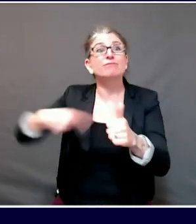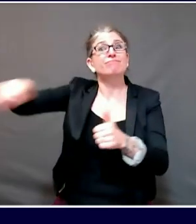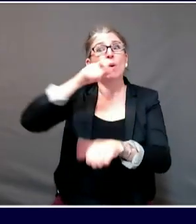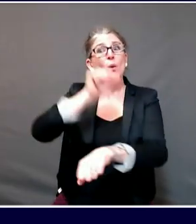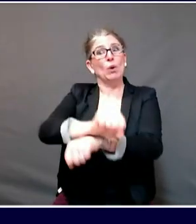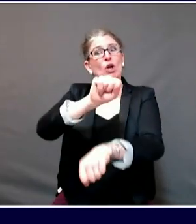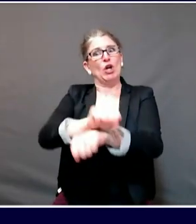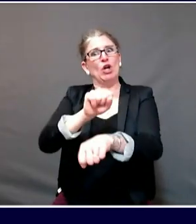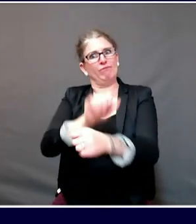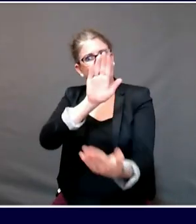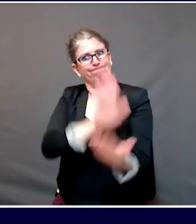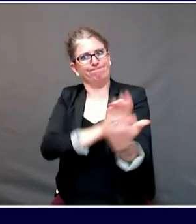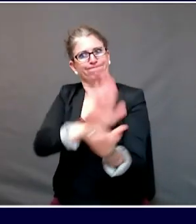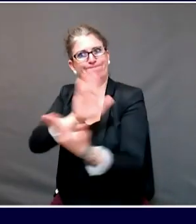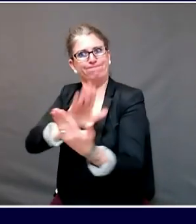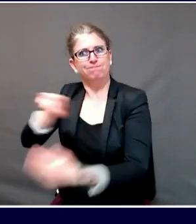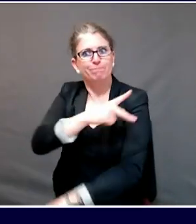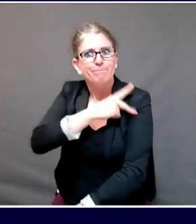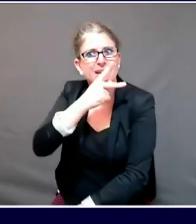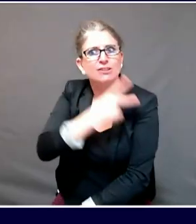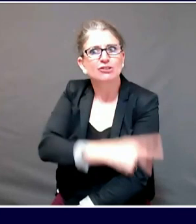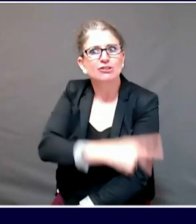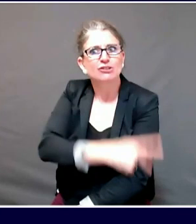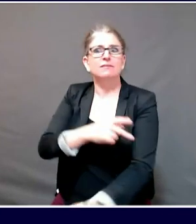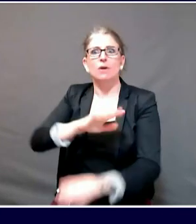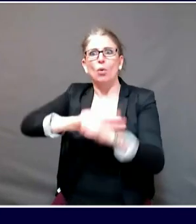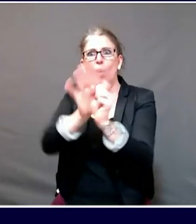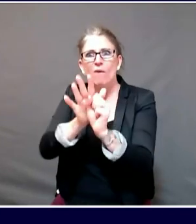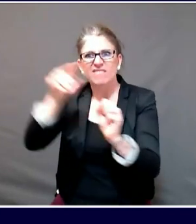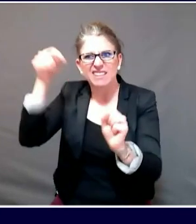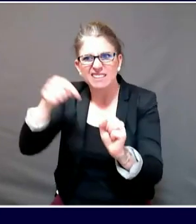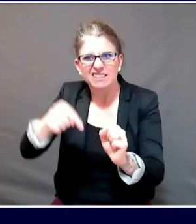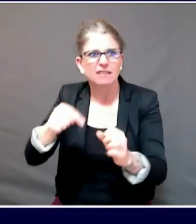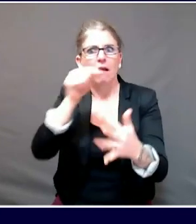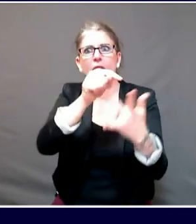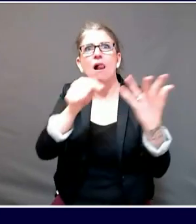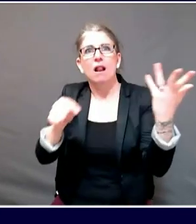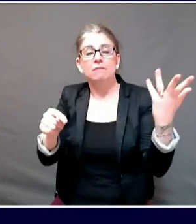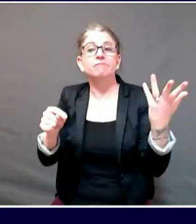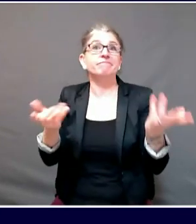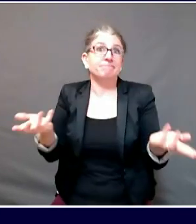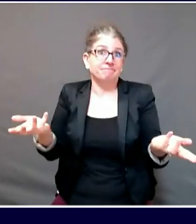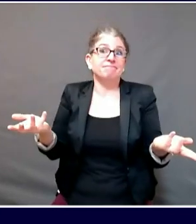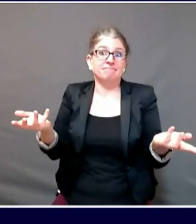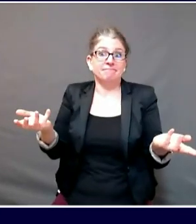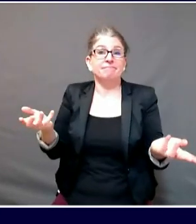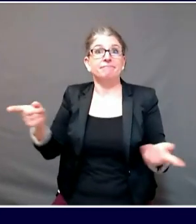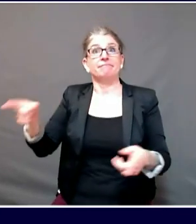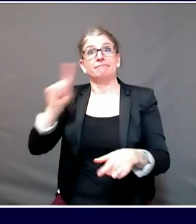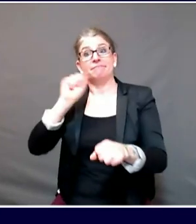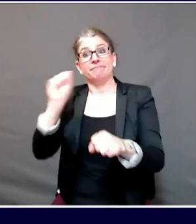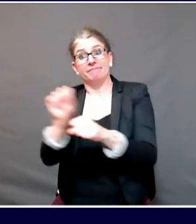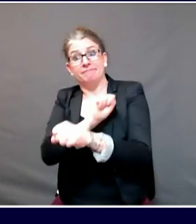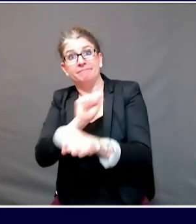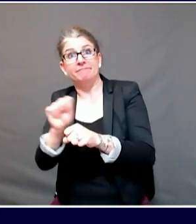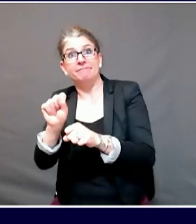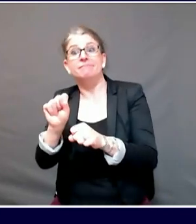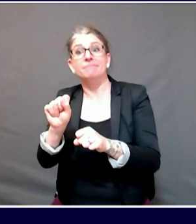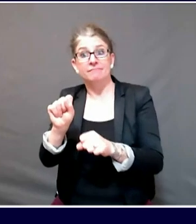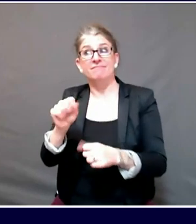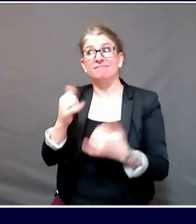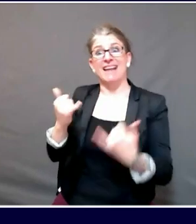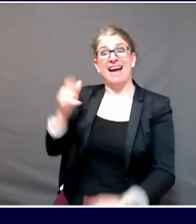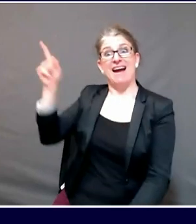or for example, those who work as emergency medical responders in the community. From there, we will expand